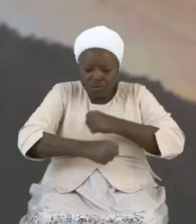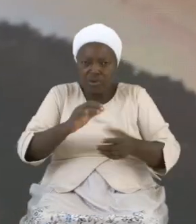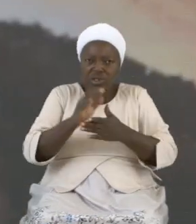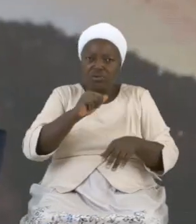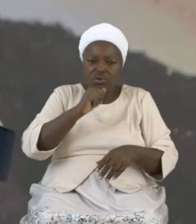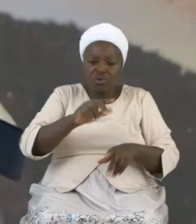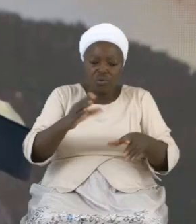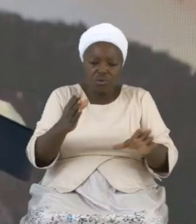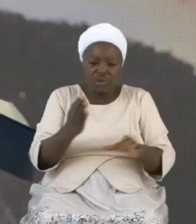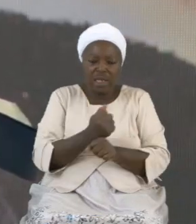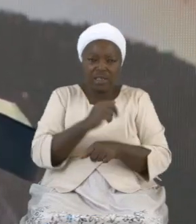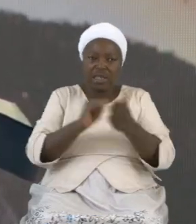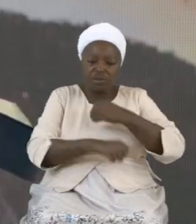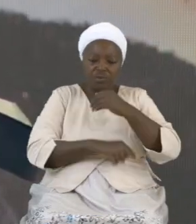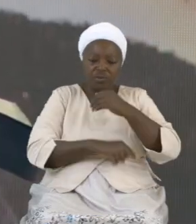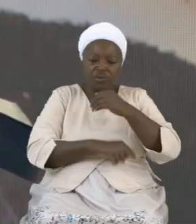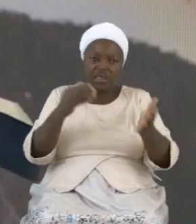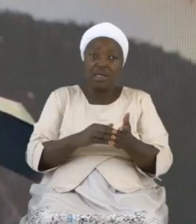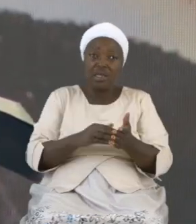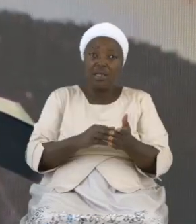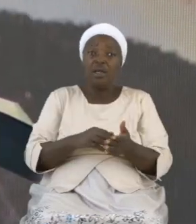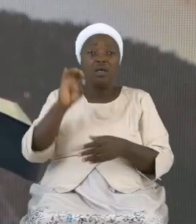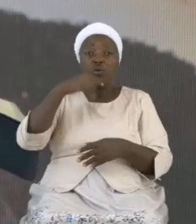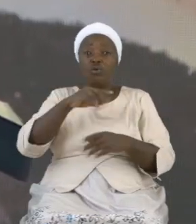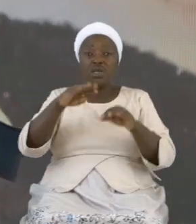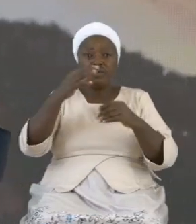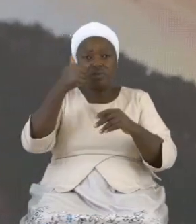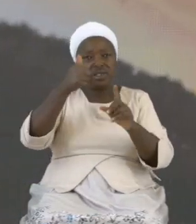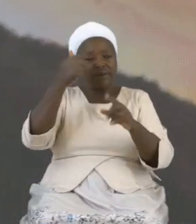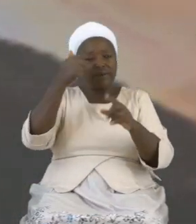Who gave himself for us, that he